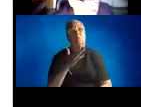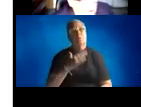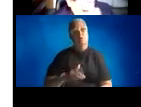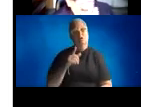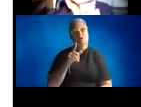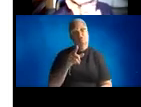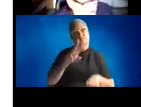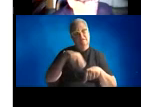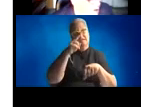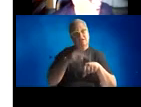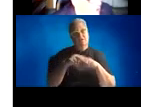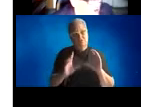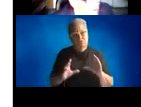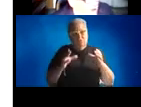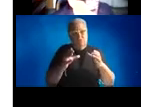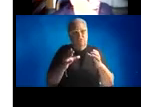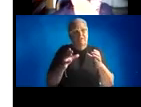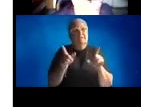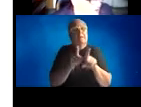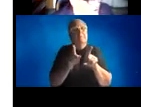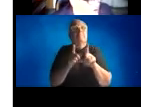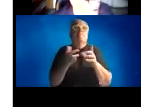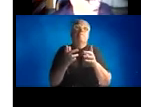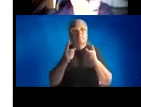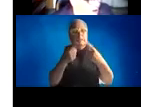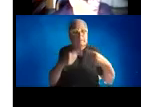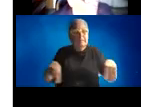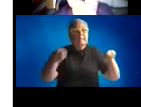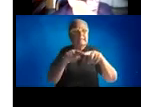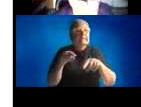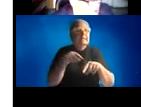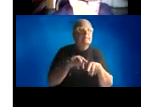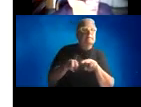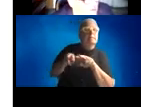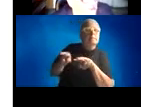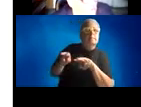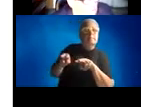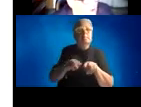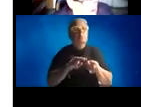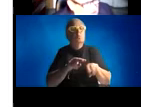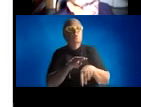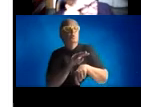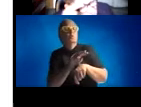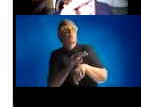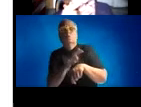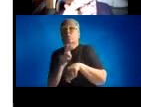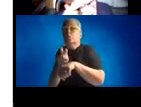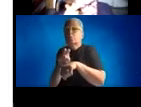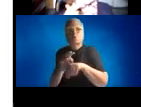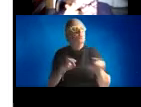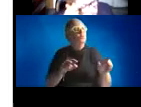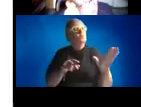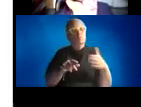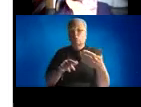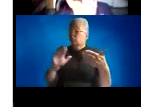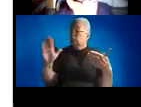to be someone in each DPO who's keeping an eye on the figures and bringing them to meetings so people understand what's going on. So